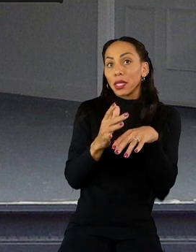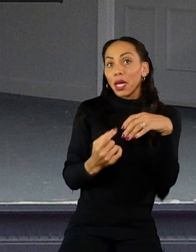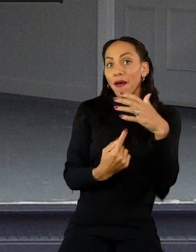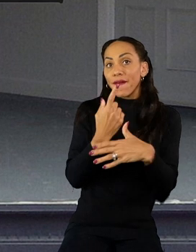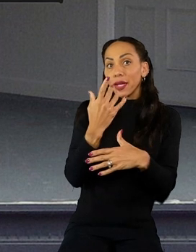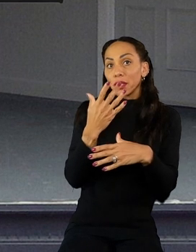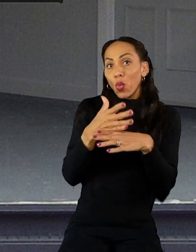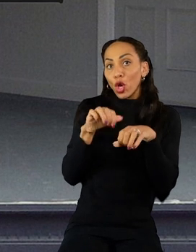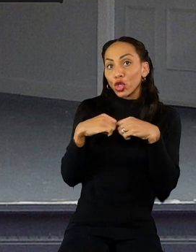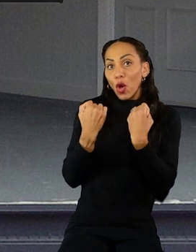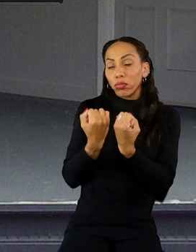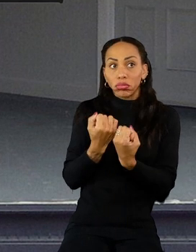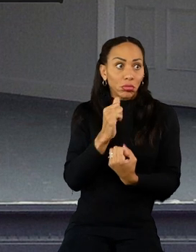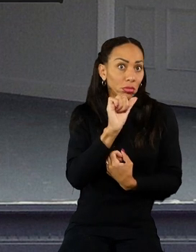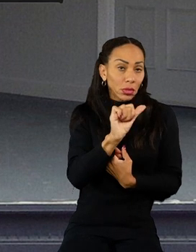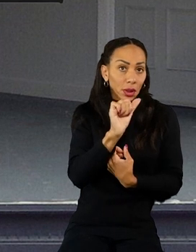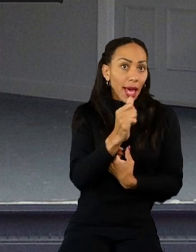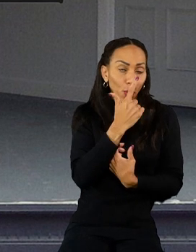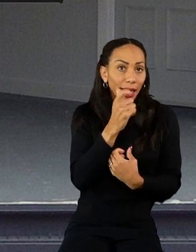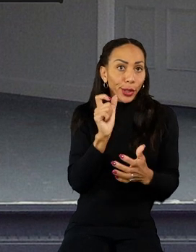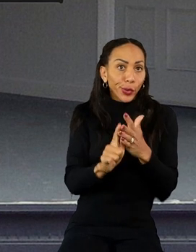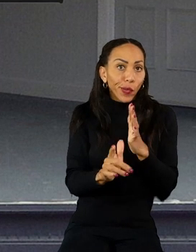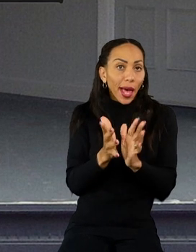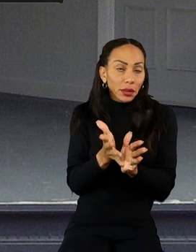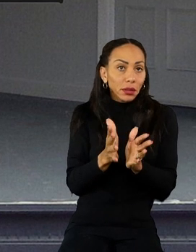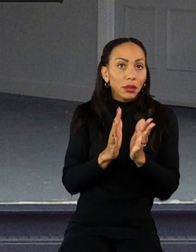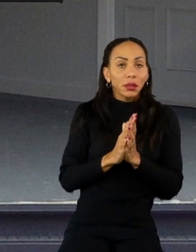Yeah. So I don't know if there's a kind of, there's a maybe a hybrid thing.